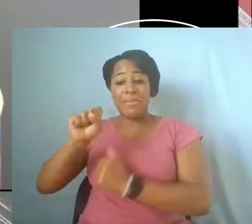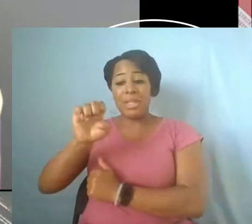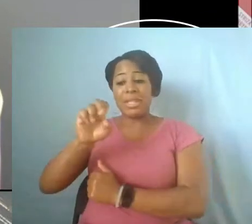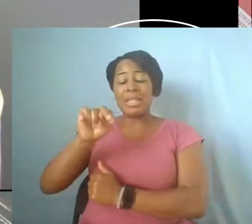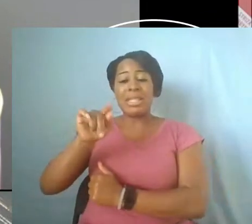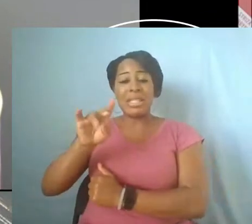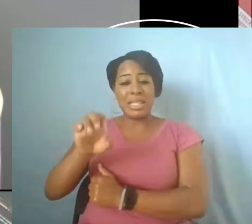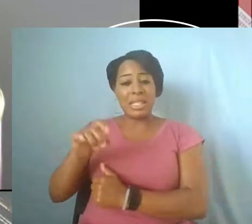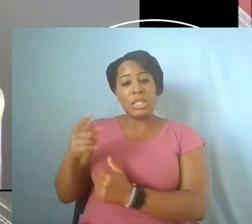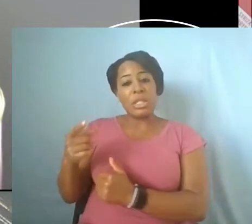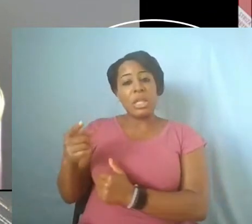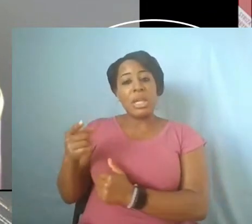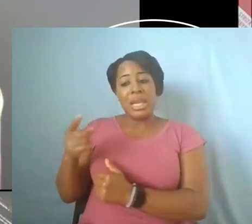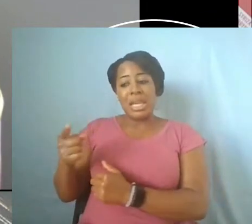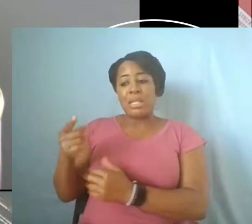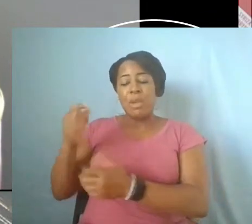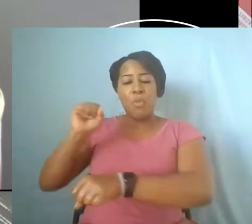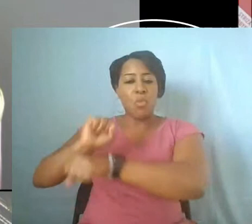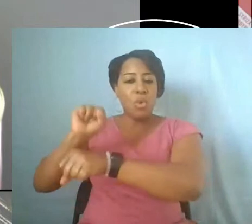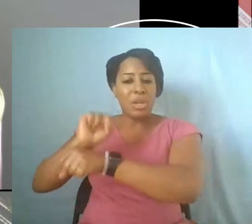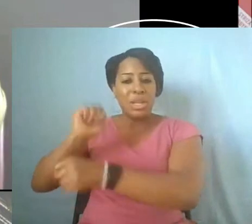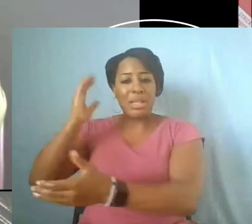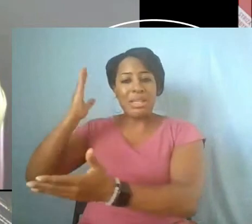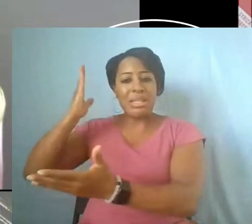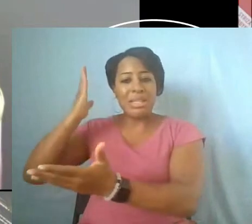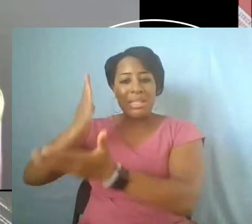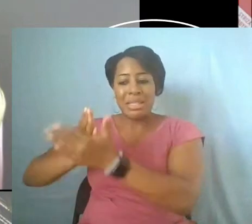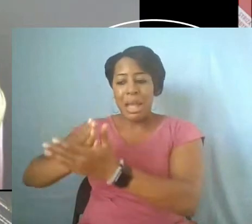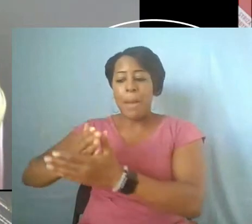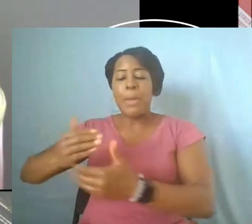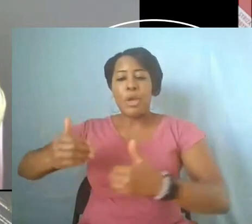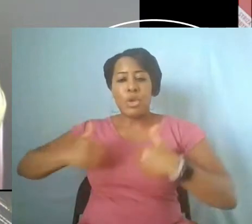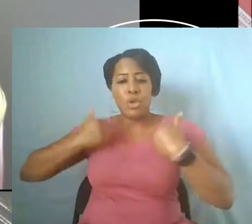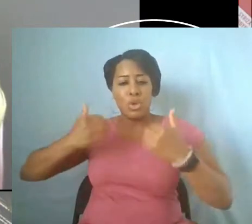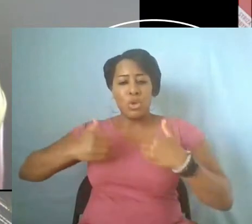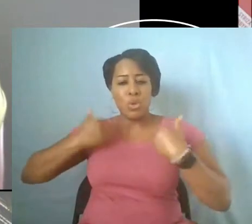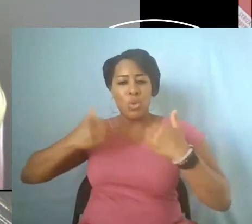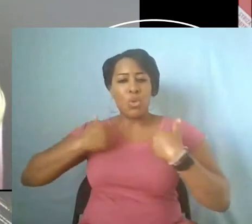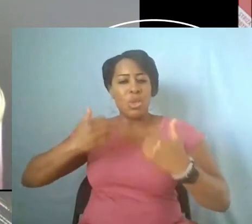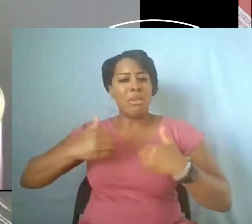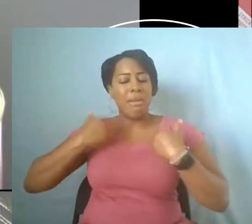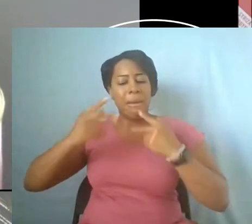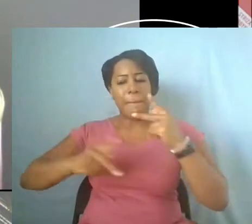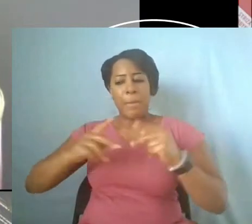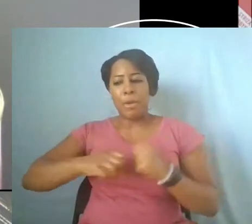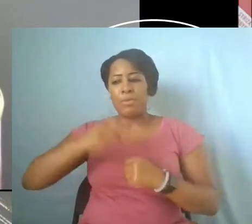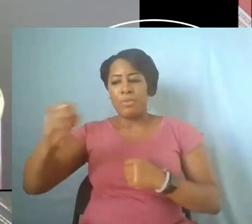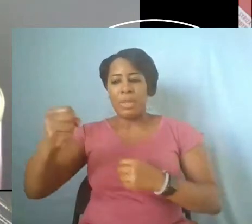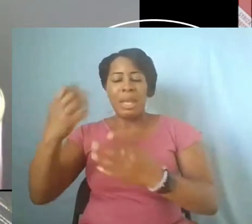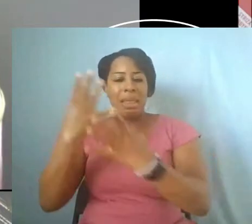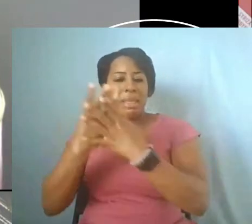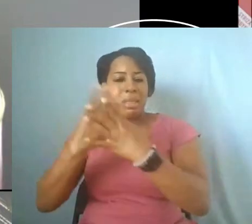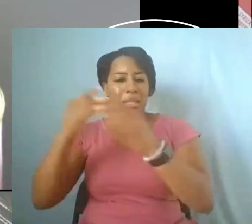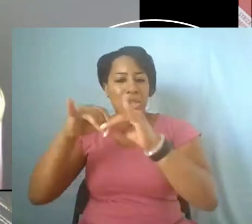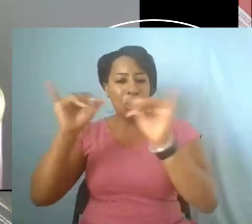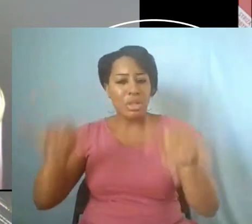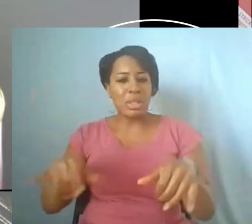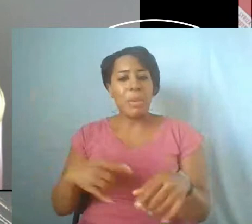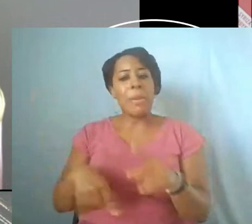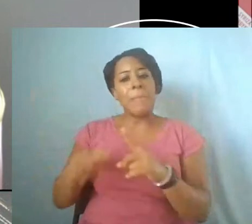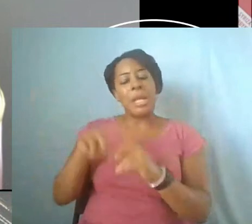the adultification of youth in the system and bringing attention and honoring the lives of people killed by